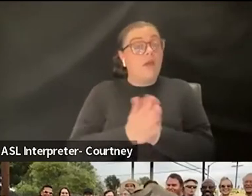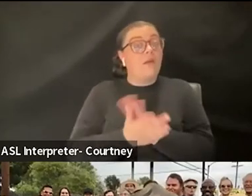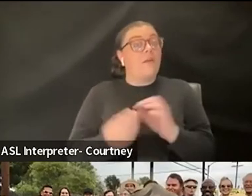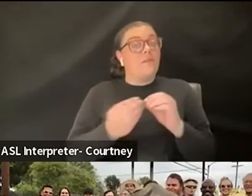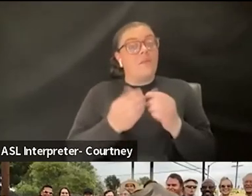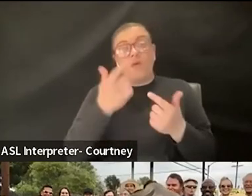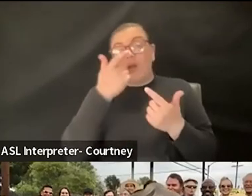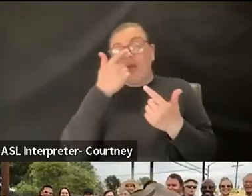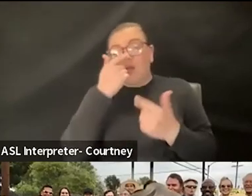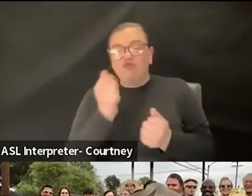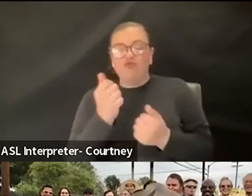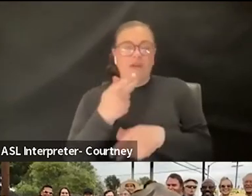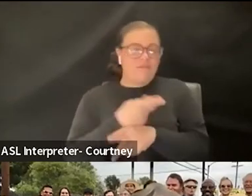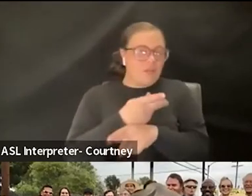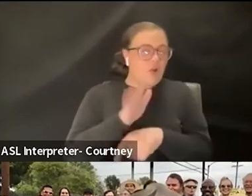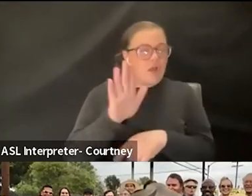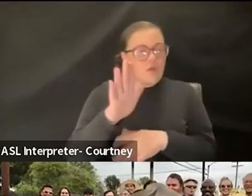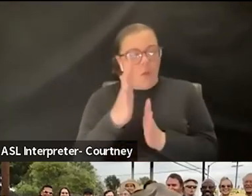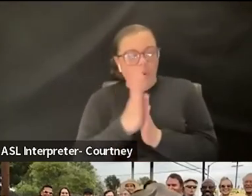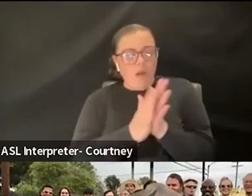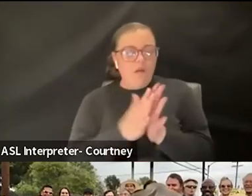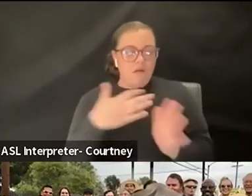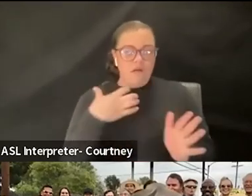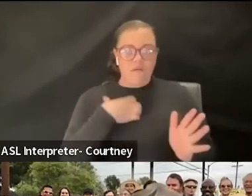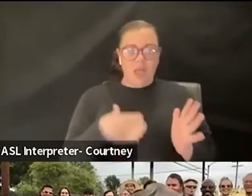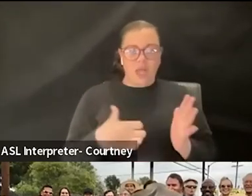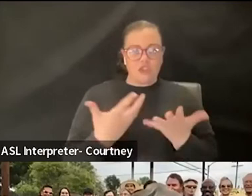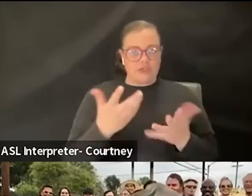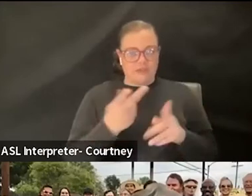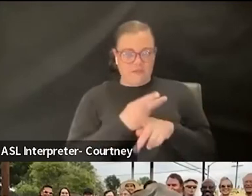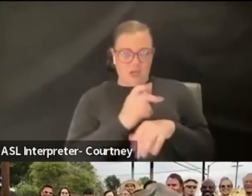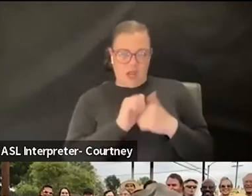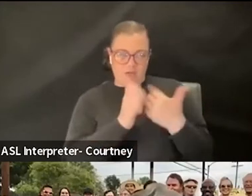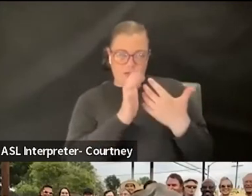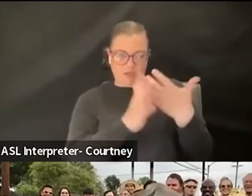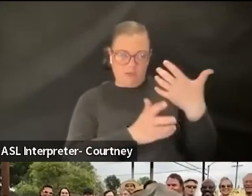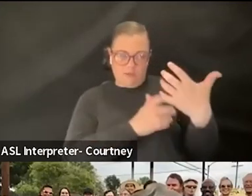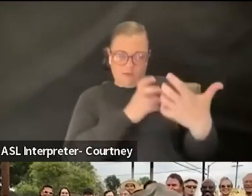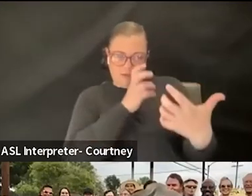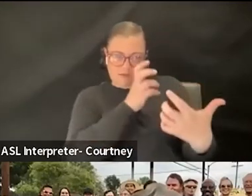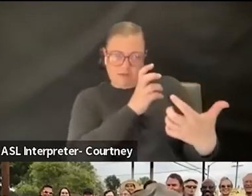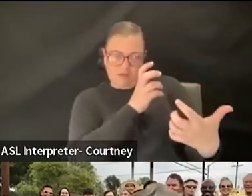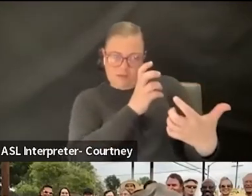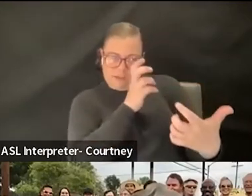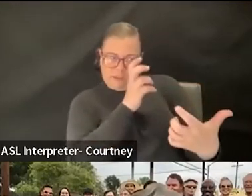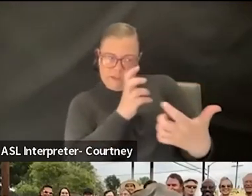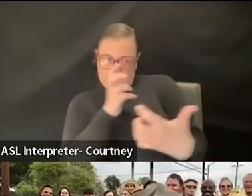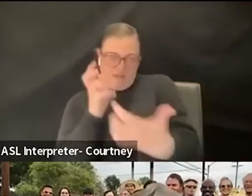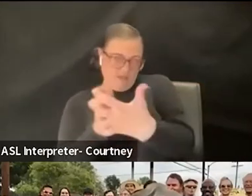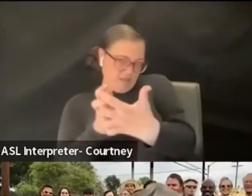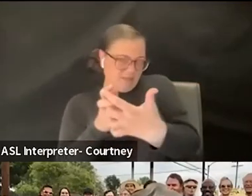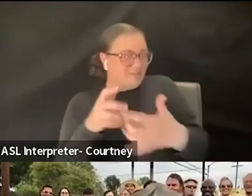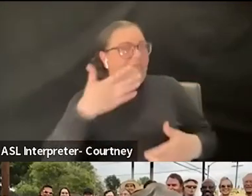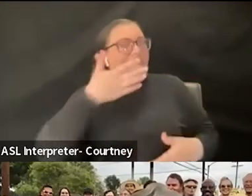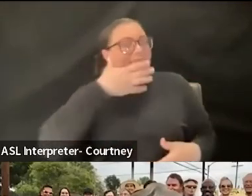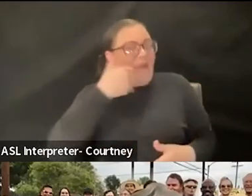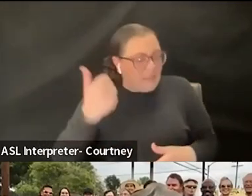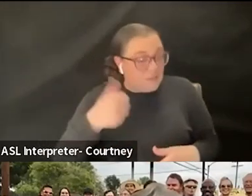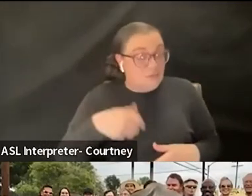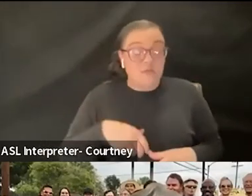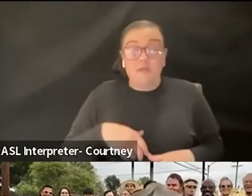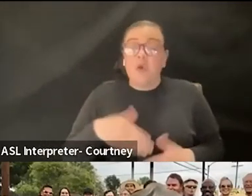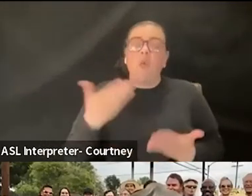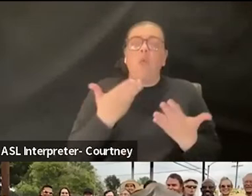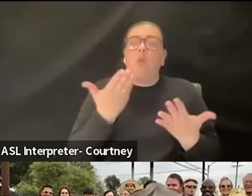is it that really inspires you? Or what really is your big pain point? For me, I